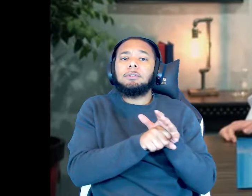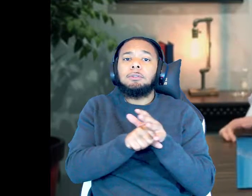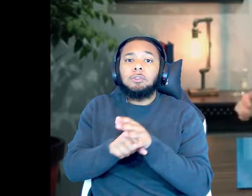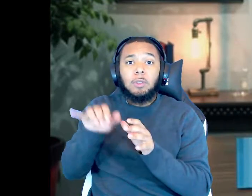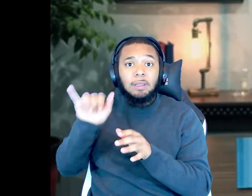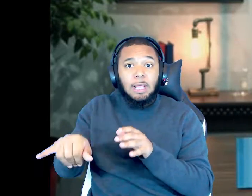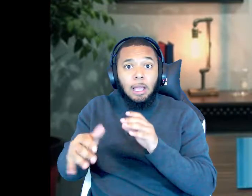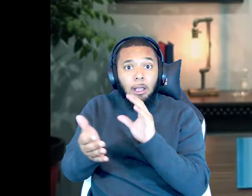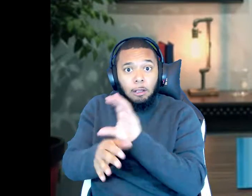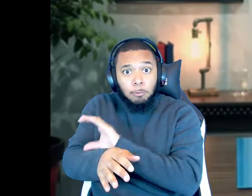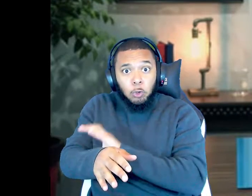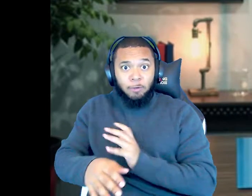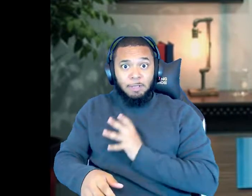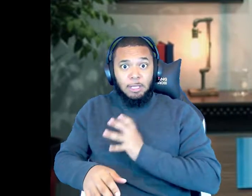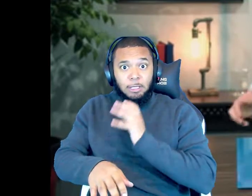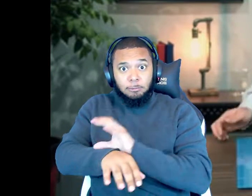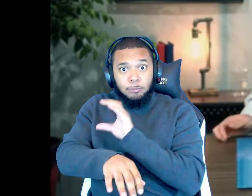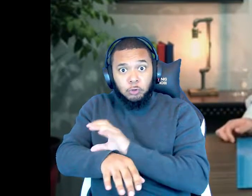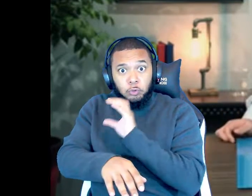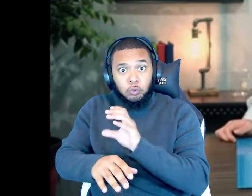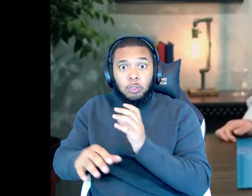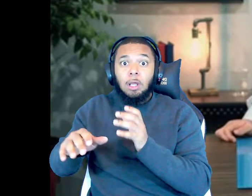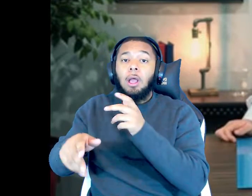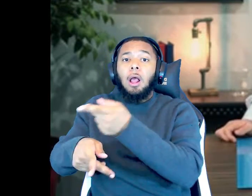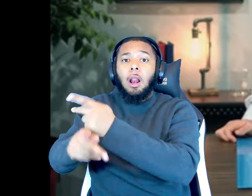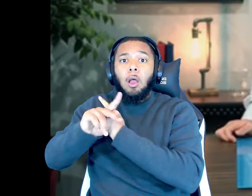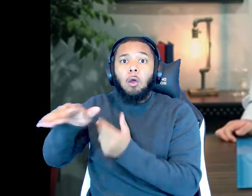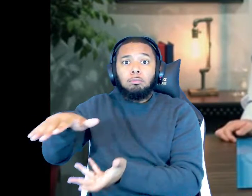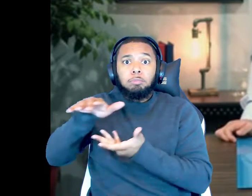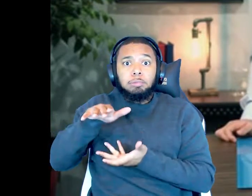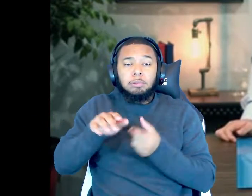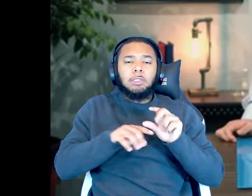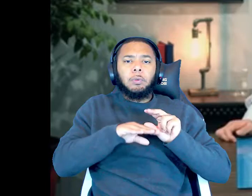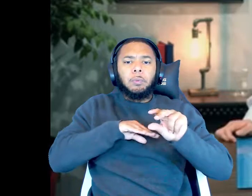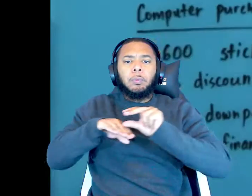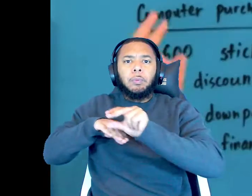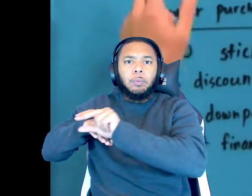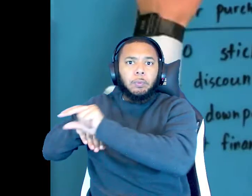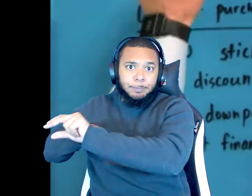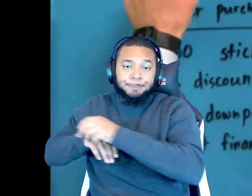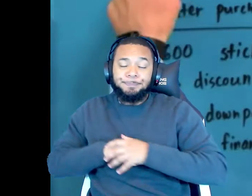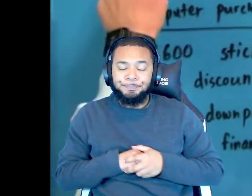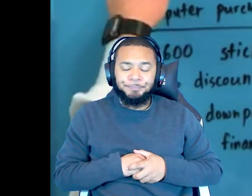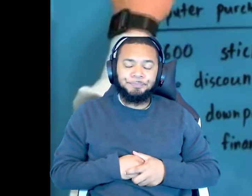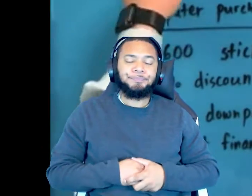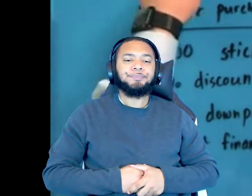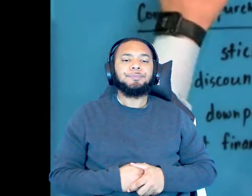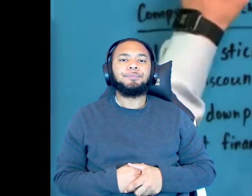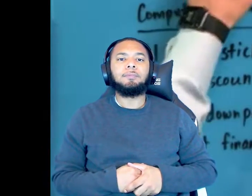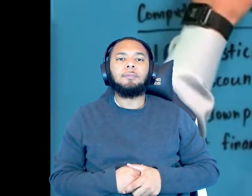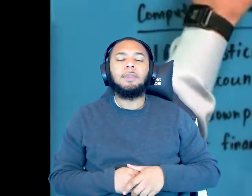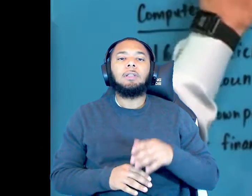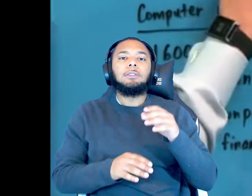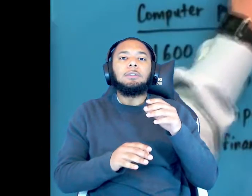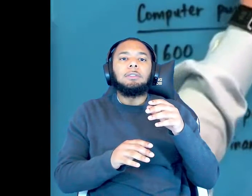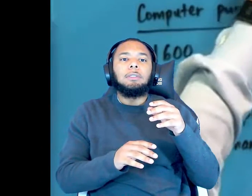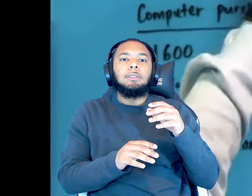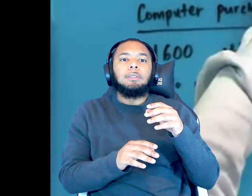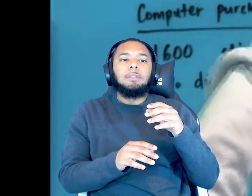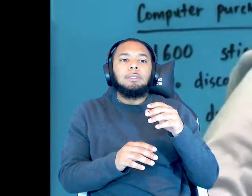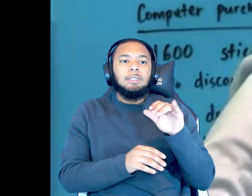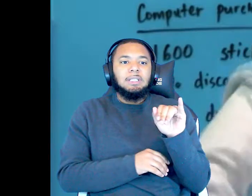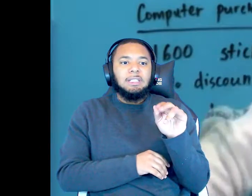loan. We're going to take a look at some examples of this down below. So installment loans are typically